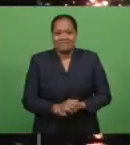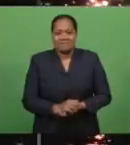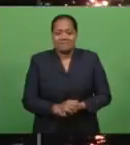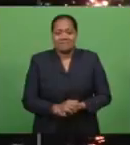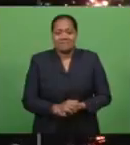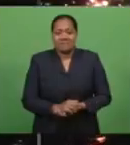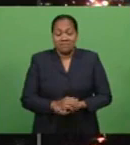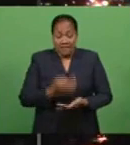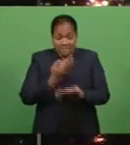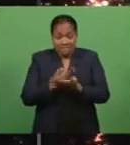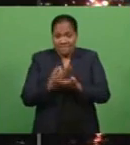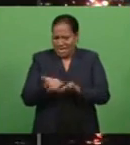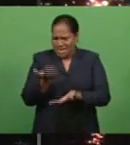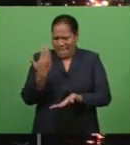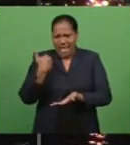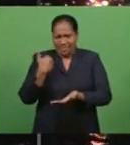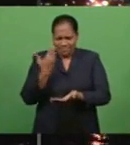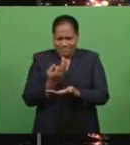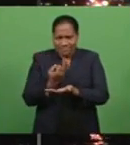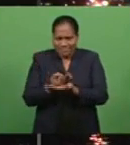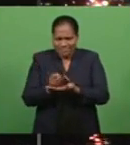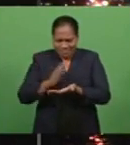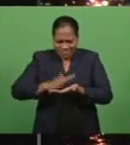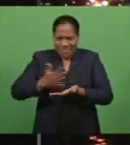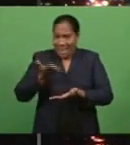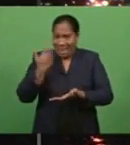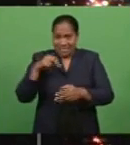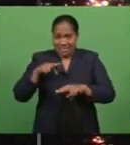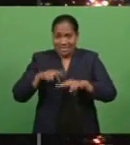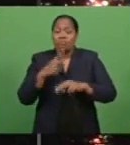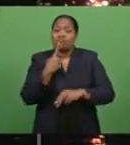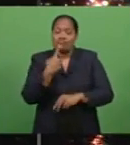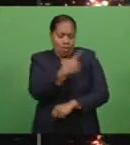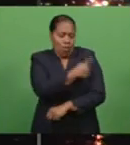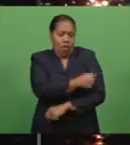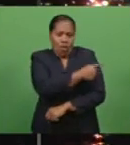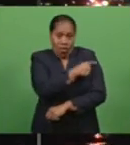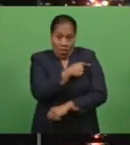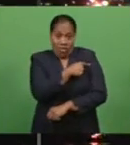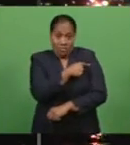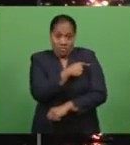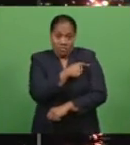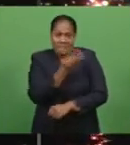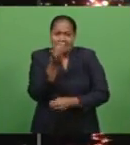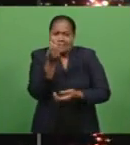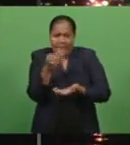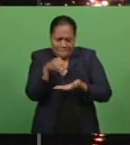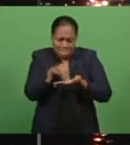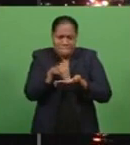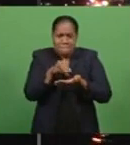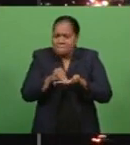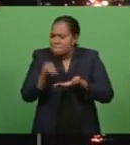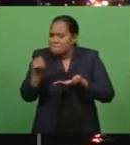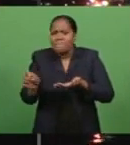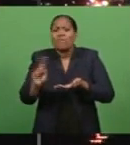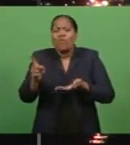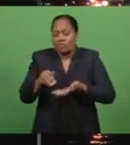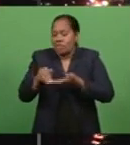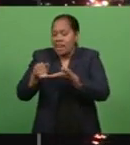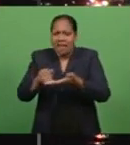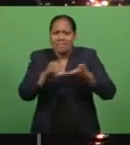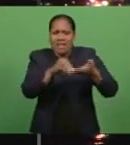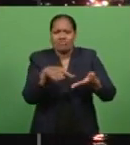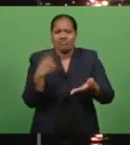Part of funding from last year's fundraising events by the Fiji Red Cross Society will be channeled to help those affected by Tropical